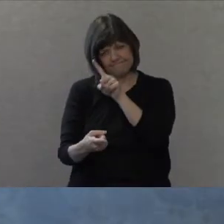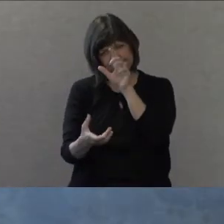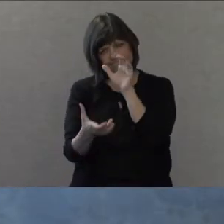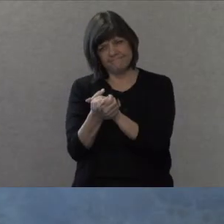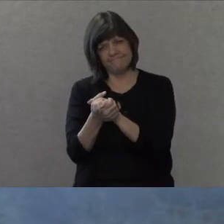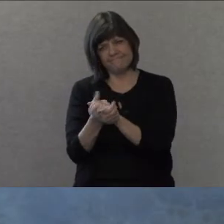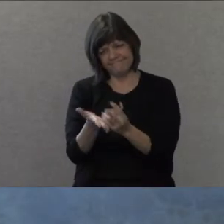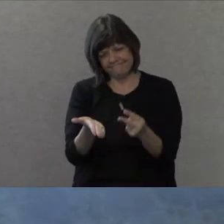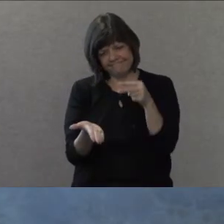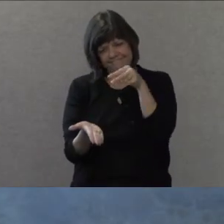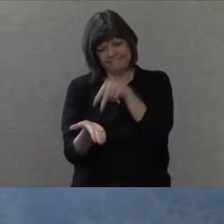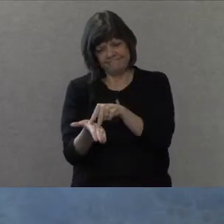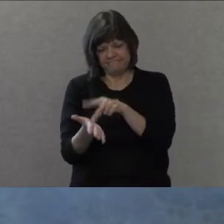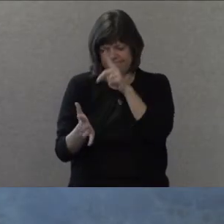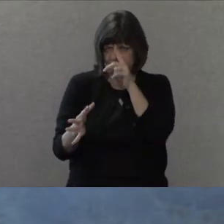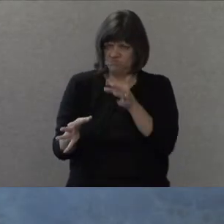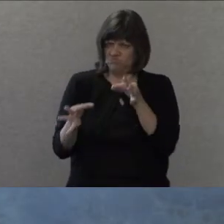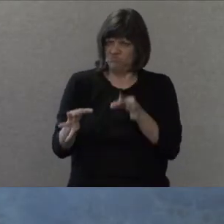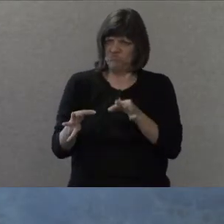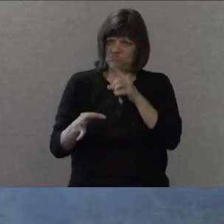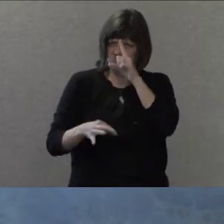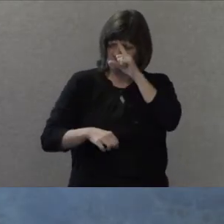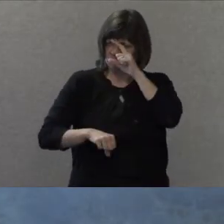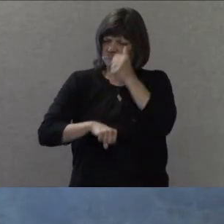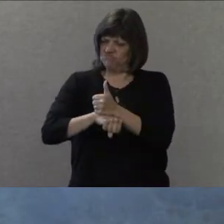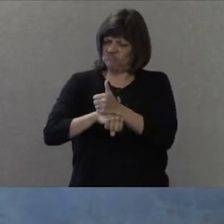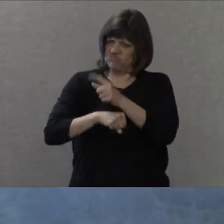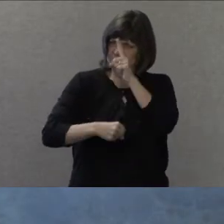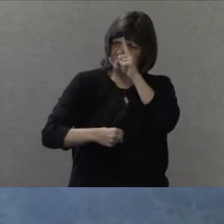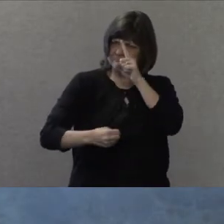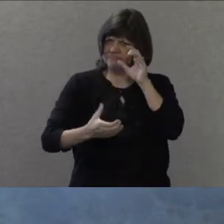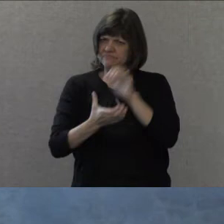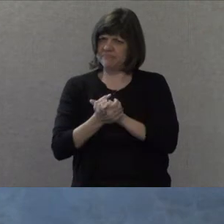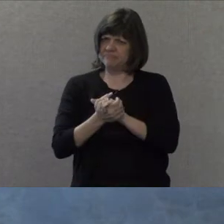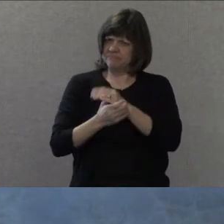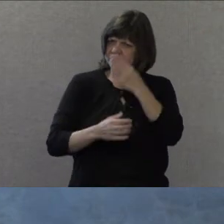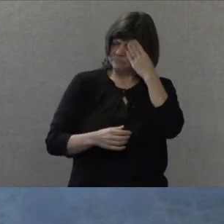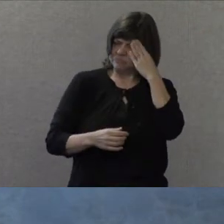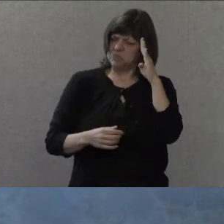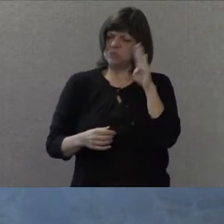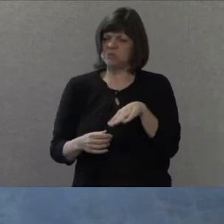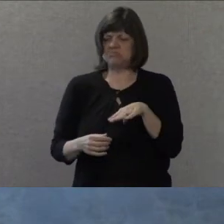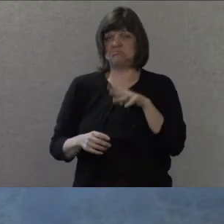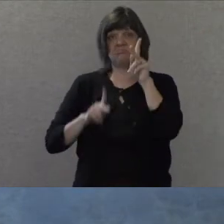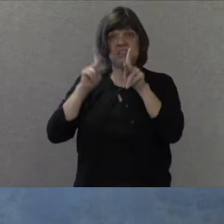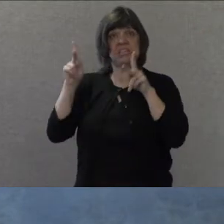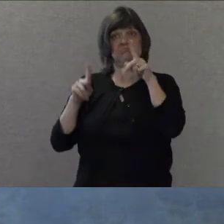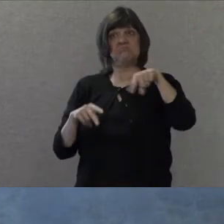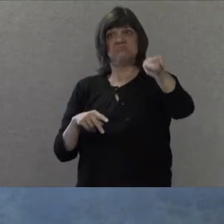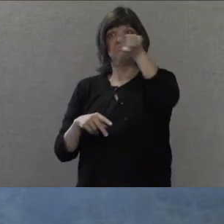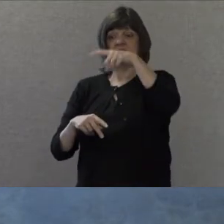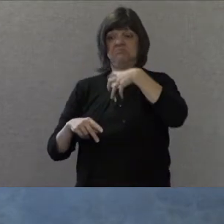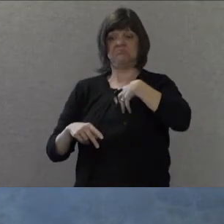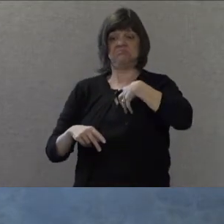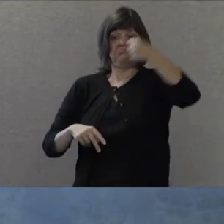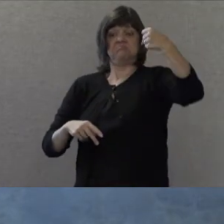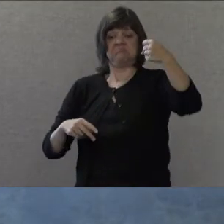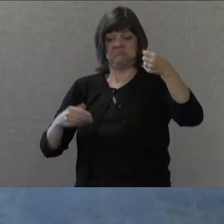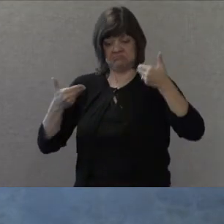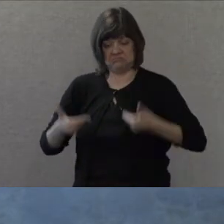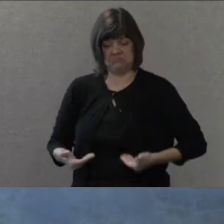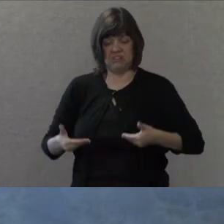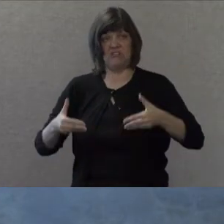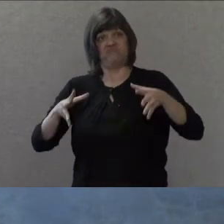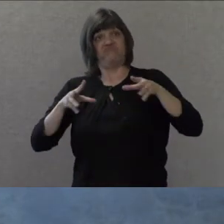We all have the right to stand firm on what we believe and not